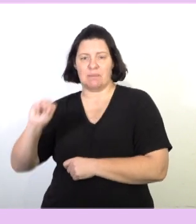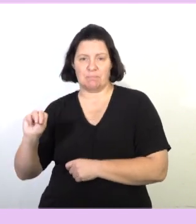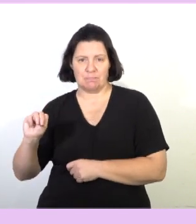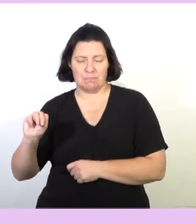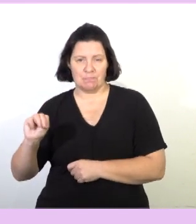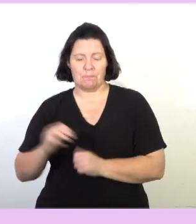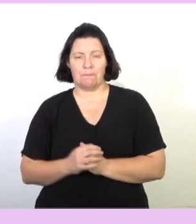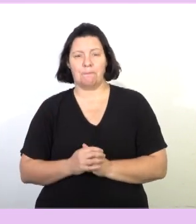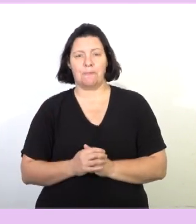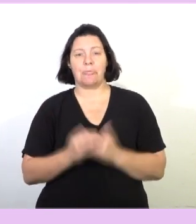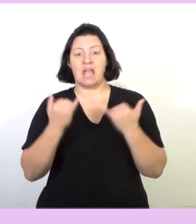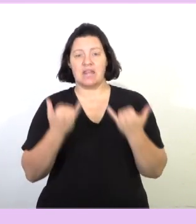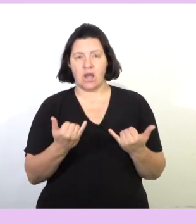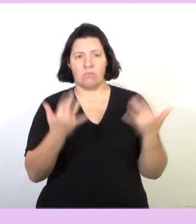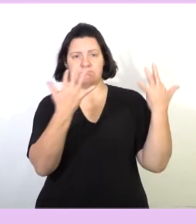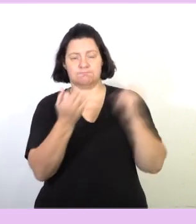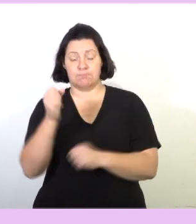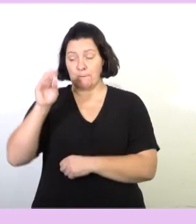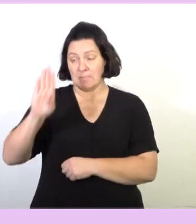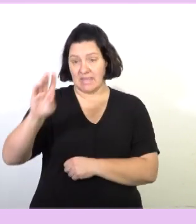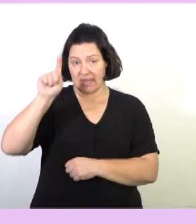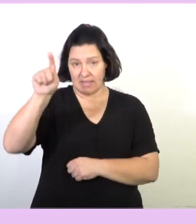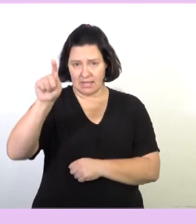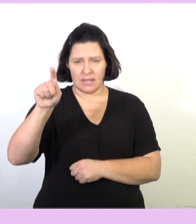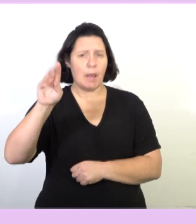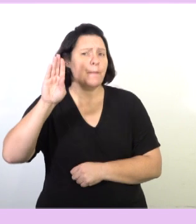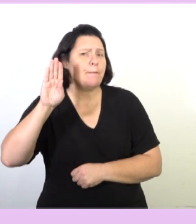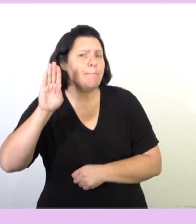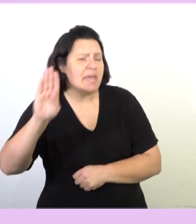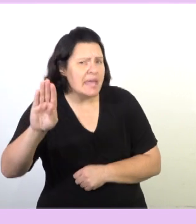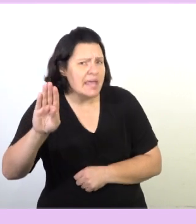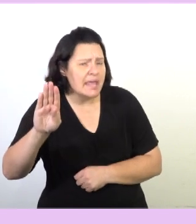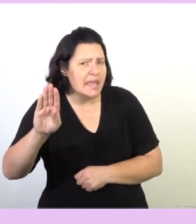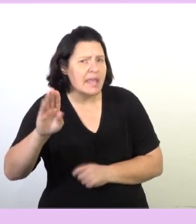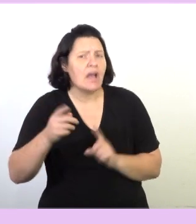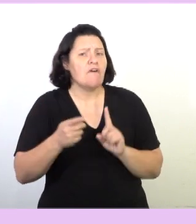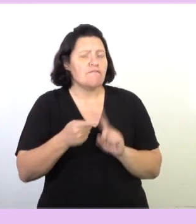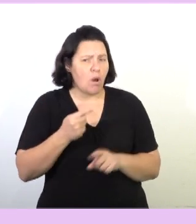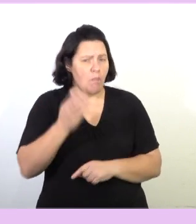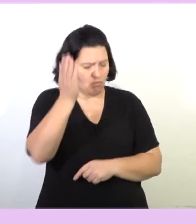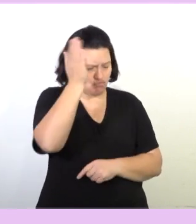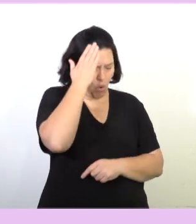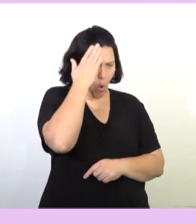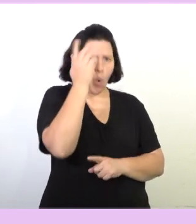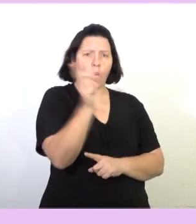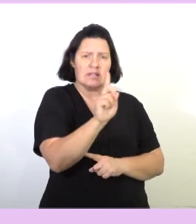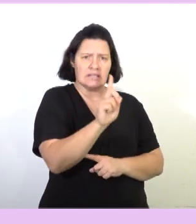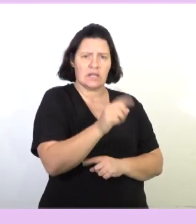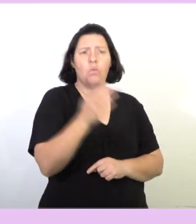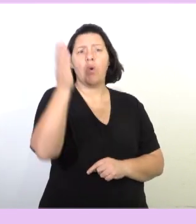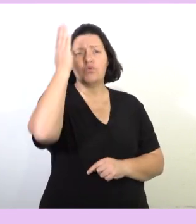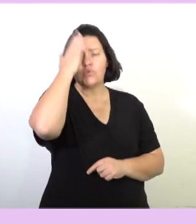meters. Now let's calculate B. B, we always move from known to unknown. We know that